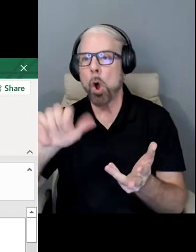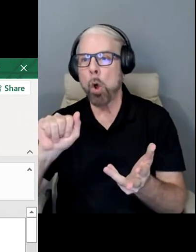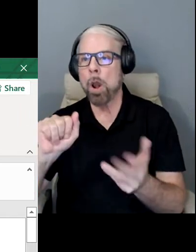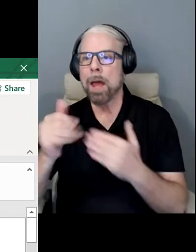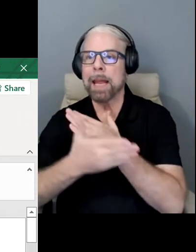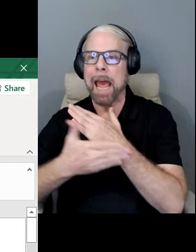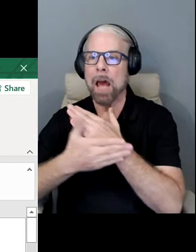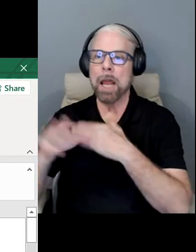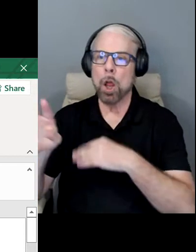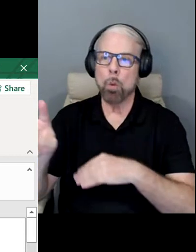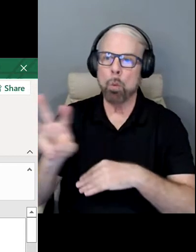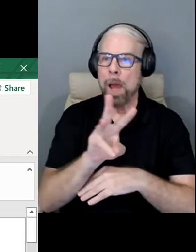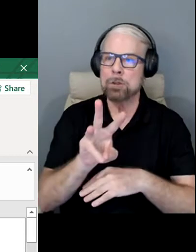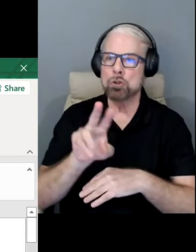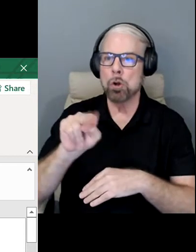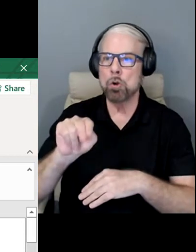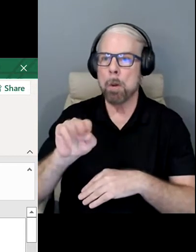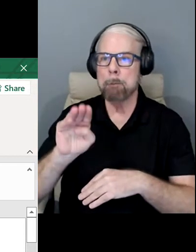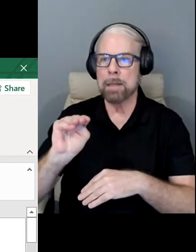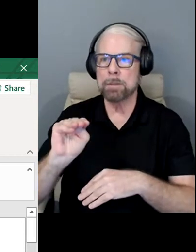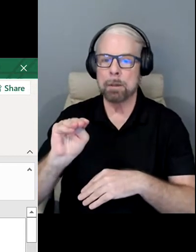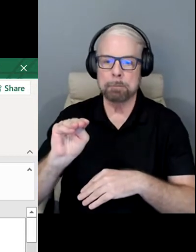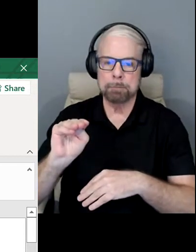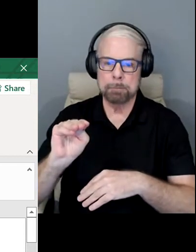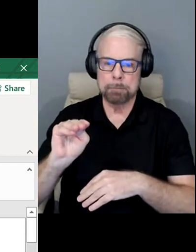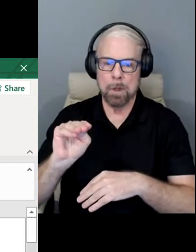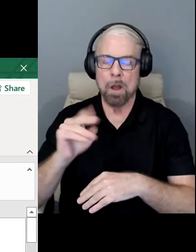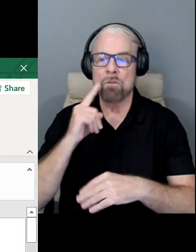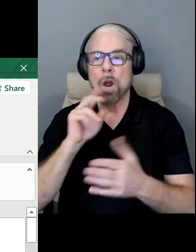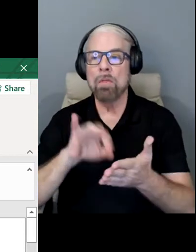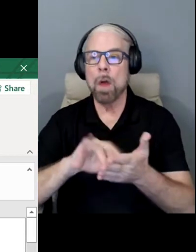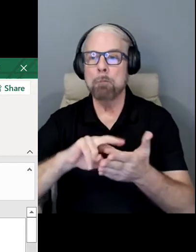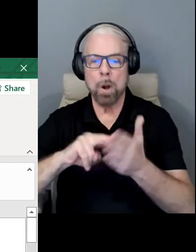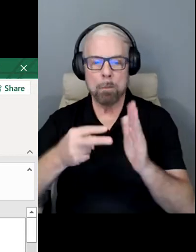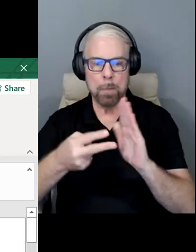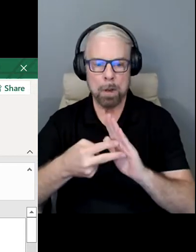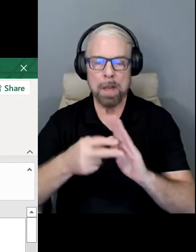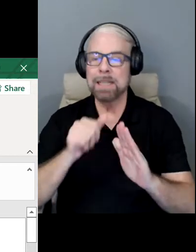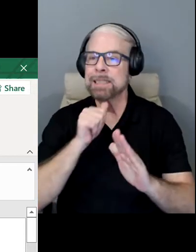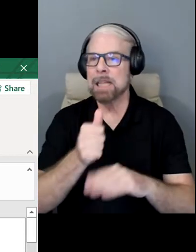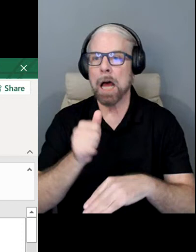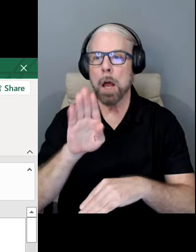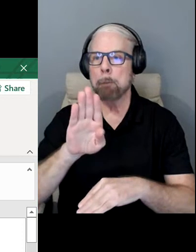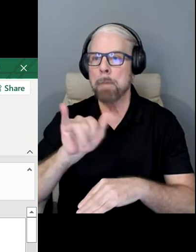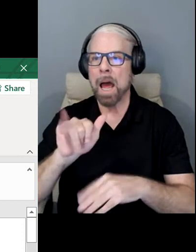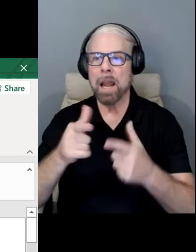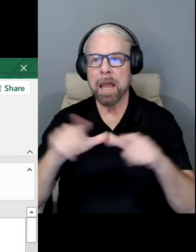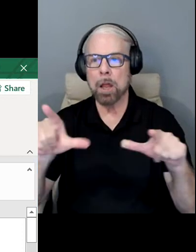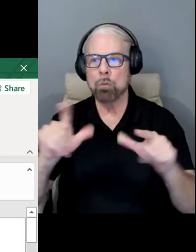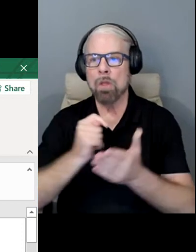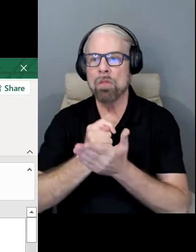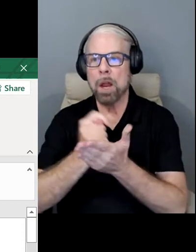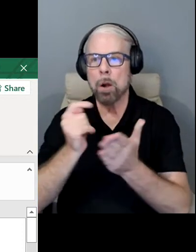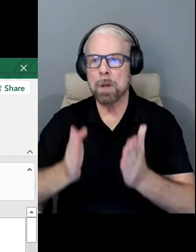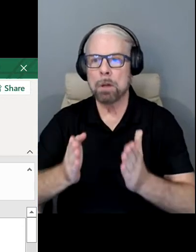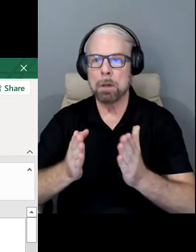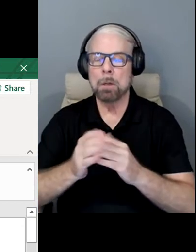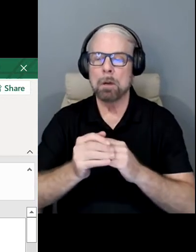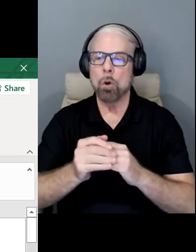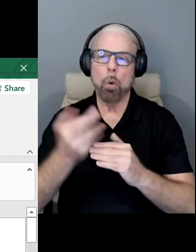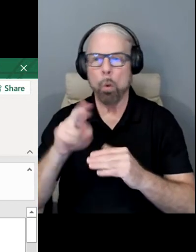Mexico. And for this purpose, he was not a bilingual therapist or